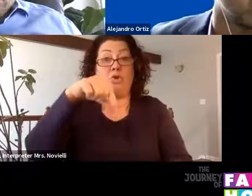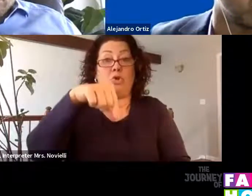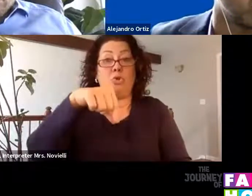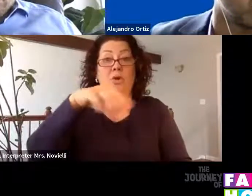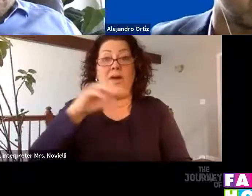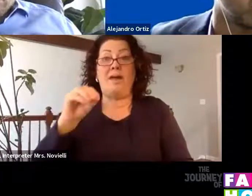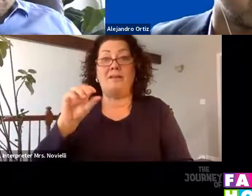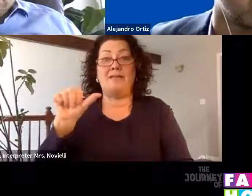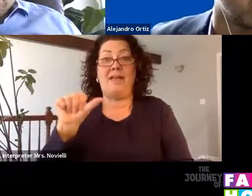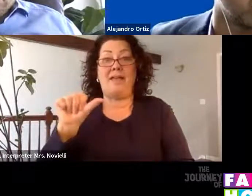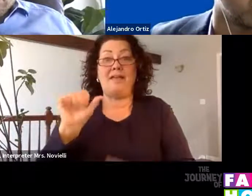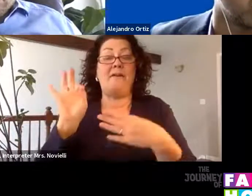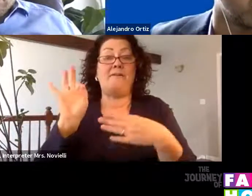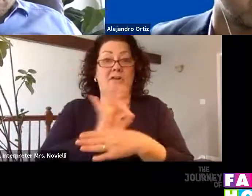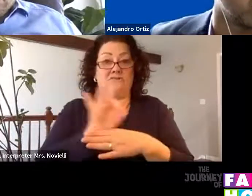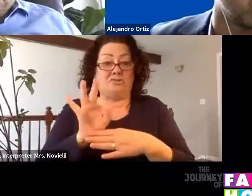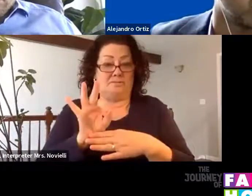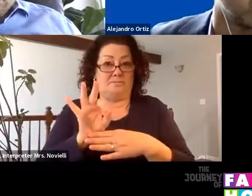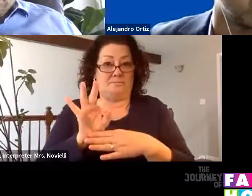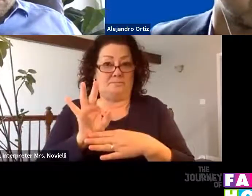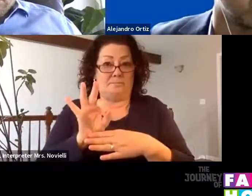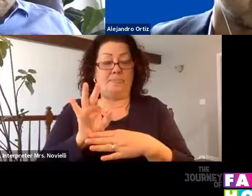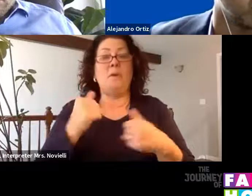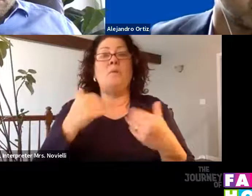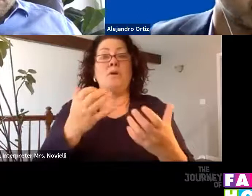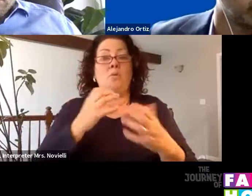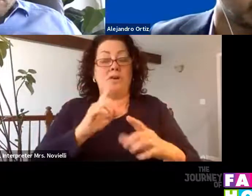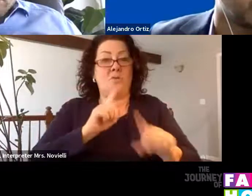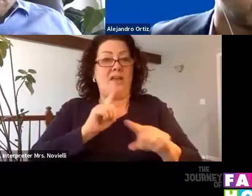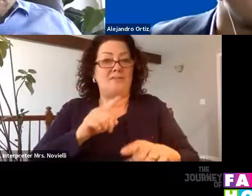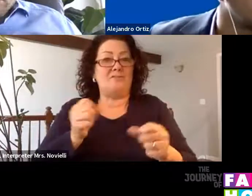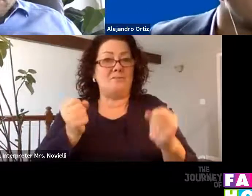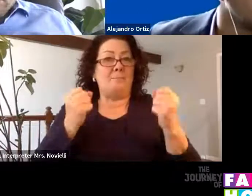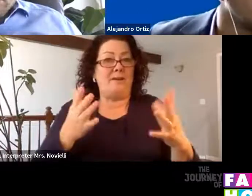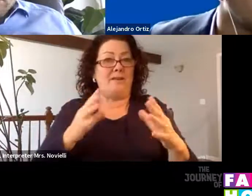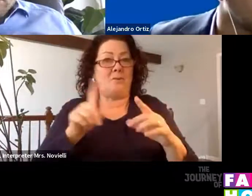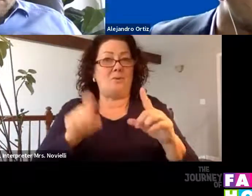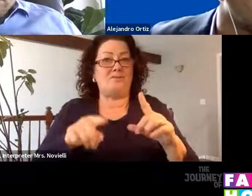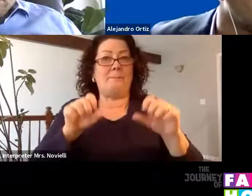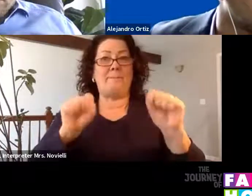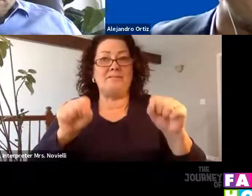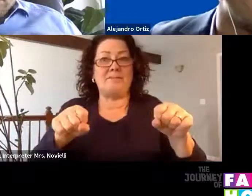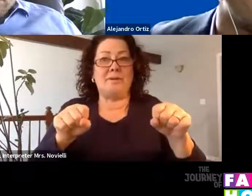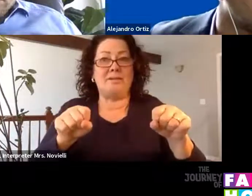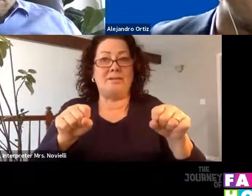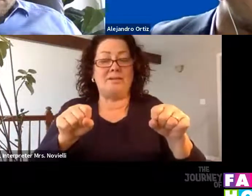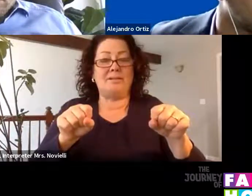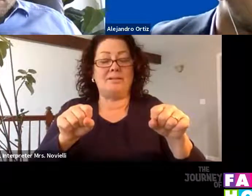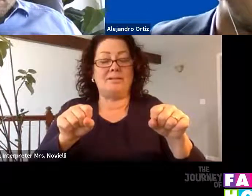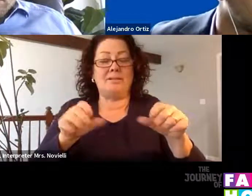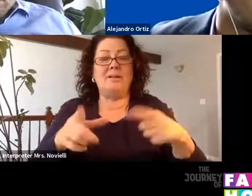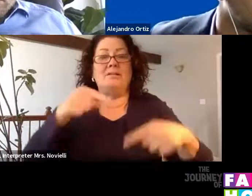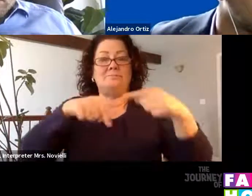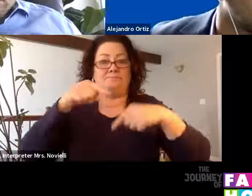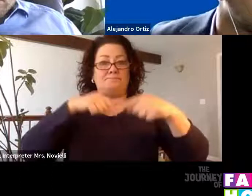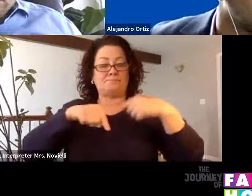and we're going to try to get through as many of those questions as possible. But I wanted to kind of go back to this issue of, you know,